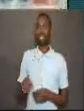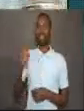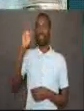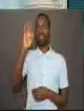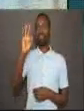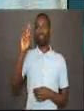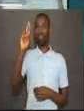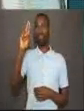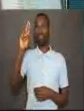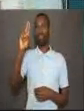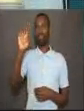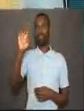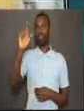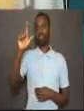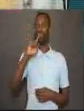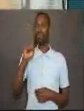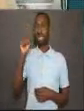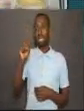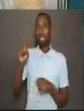then converts into work.